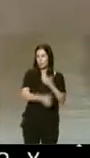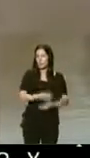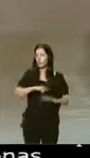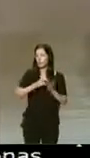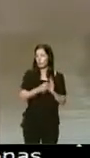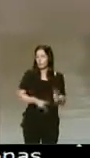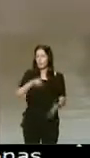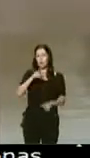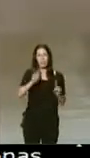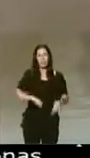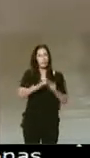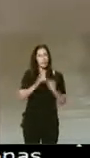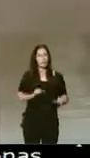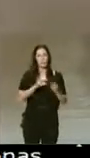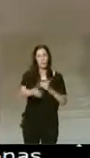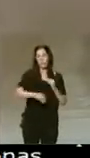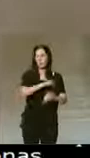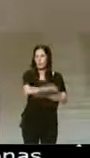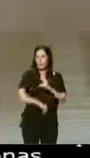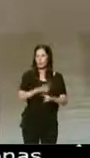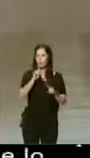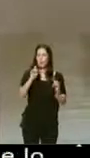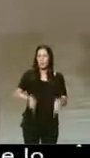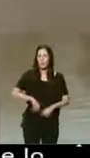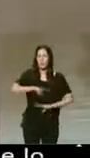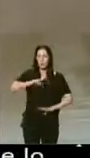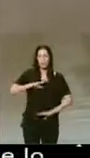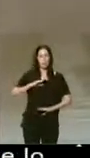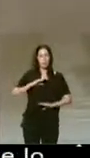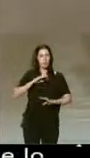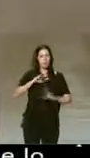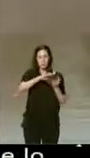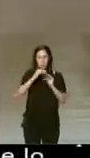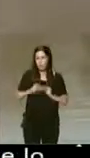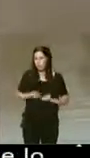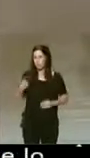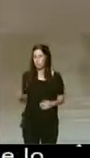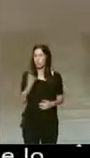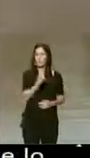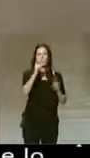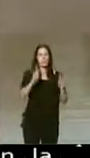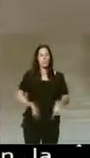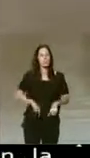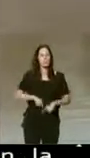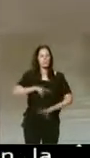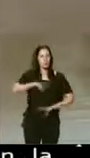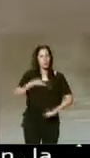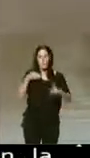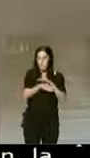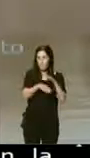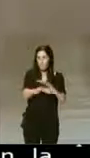to foster the relationship with these type of devices. It is going to improve the